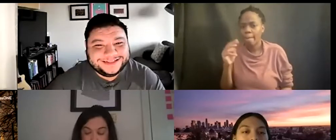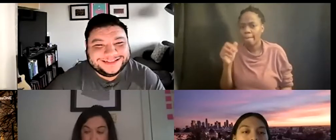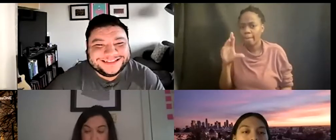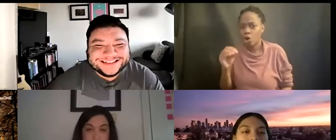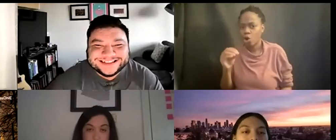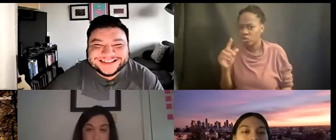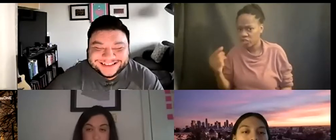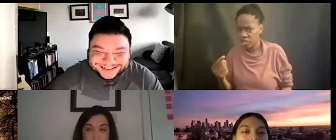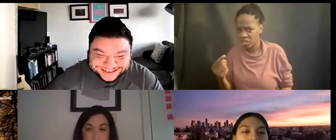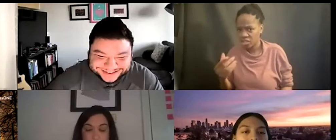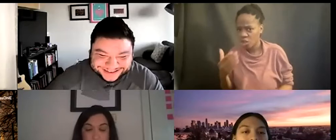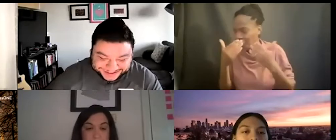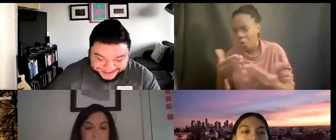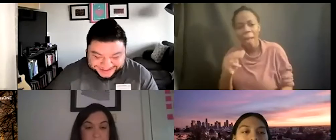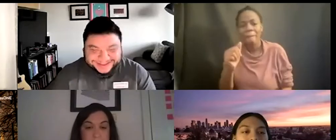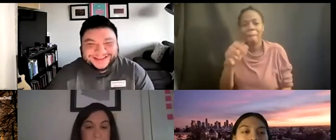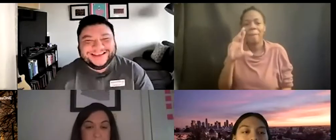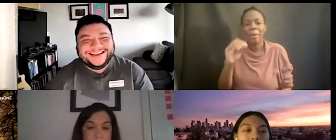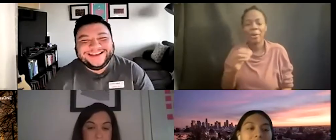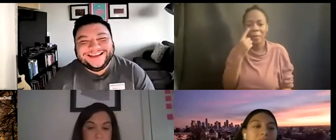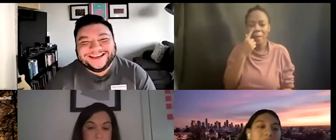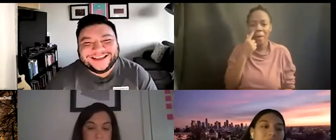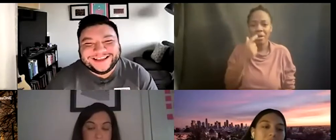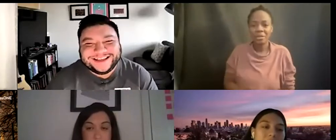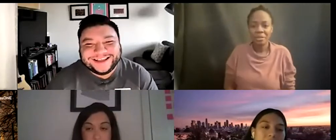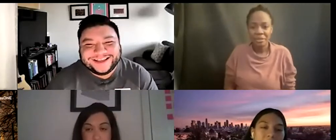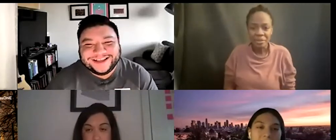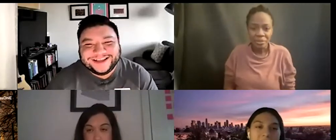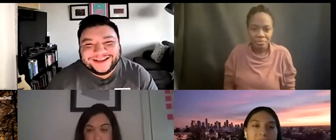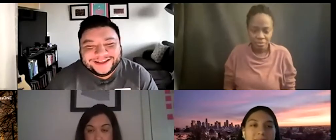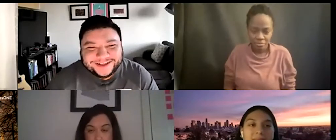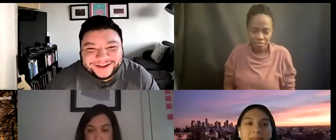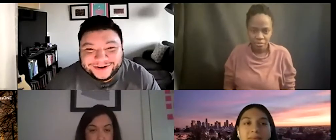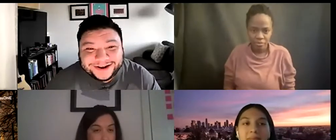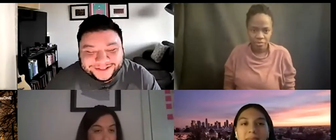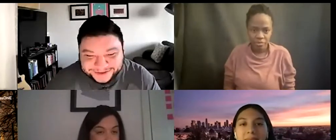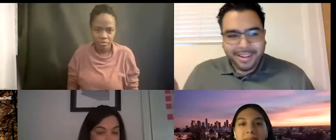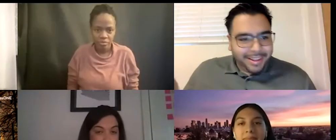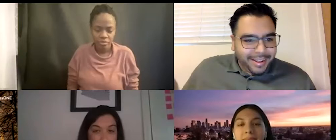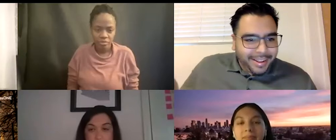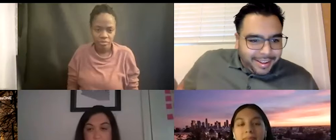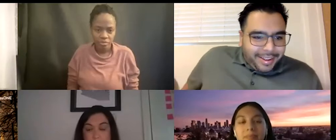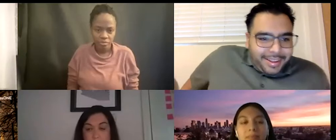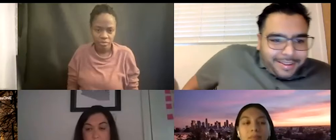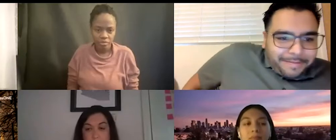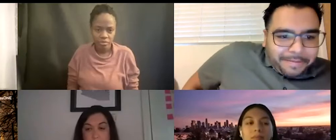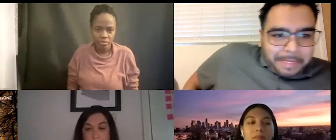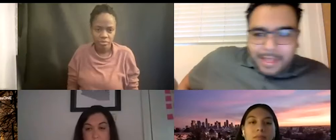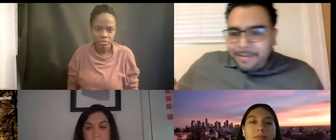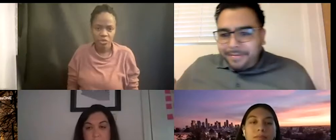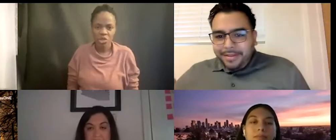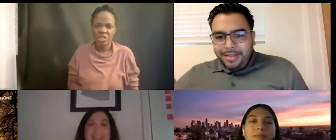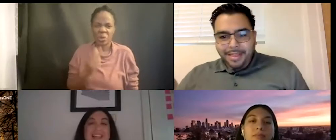Go for it, Marco. You were the first one, and then Diana, and then Melanie, and then Stephanie. All right, thank you. Let me put my hand down